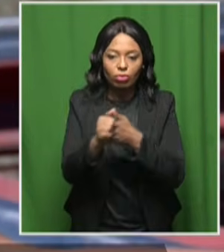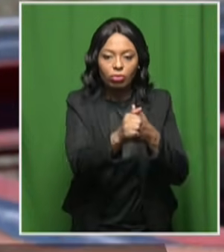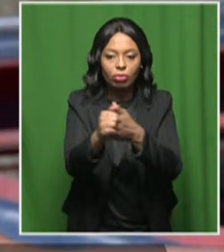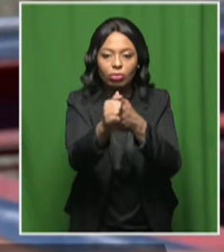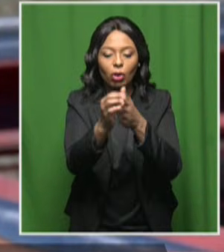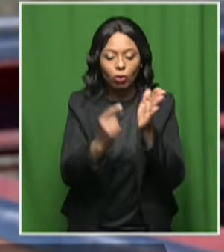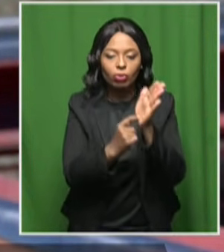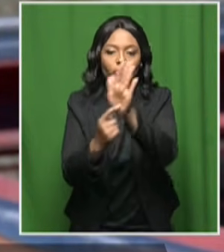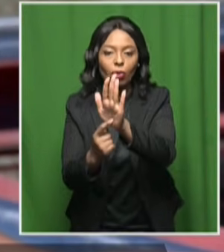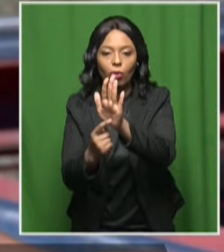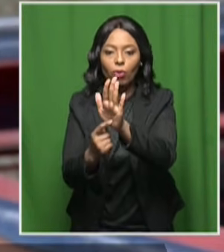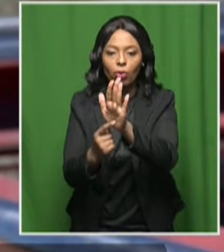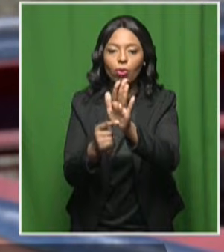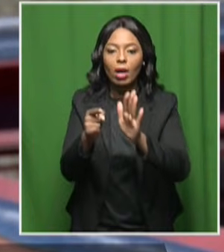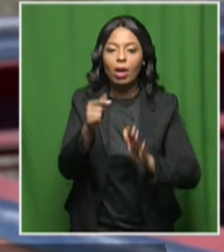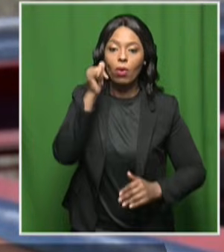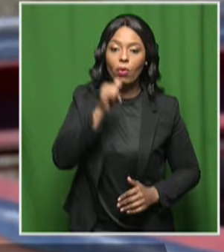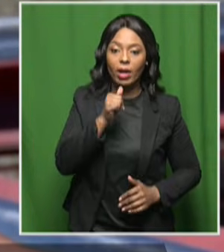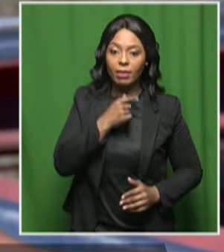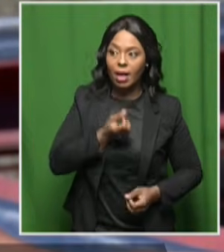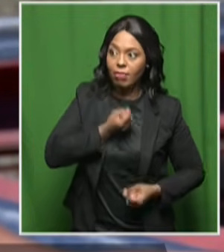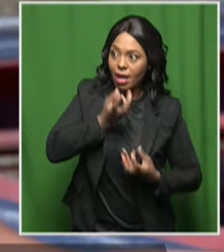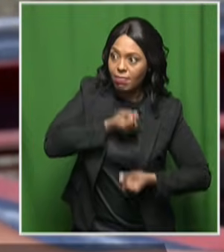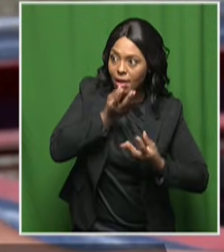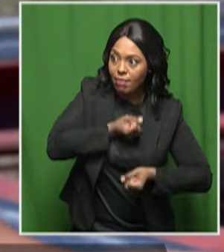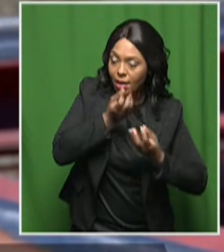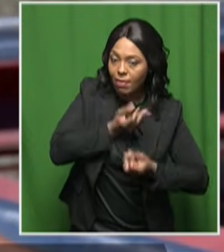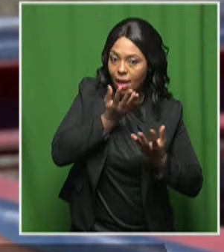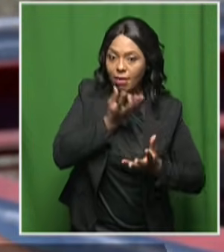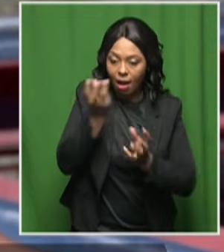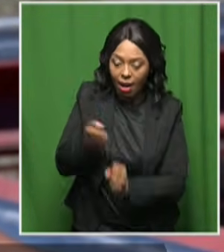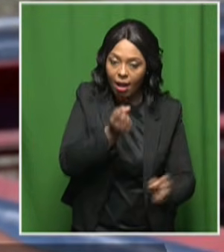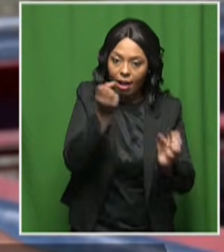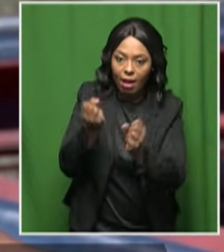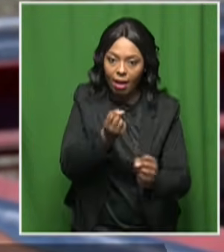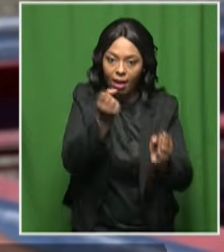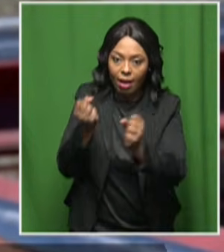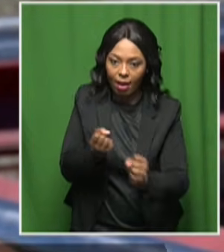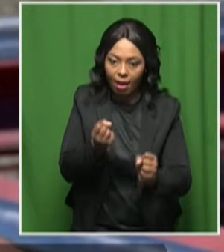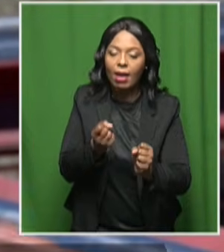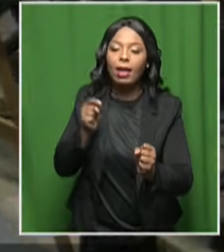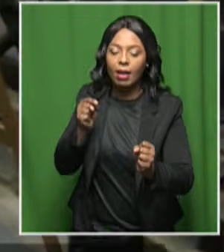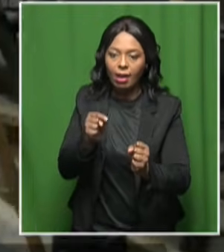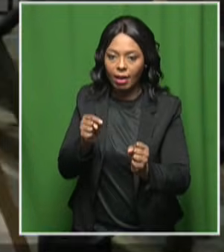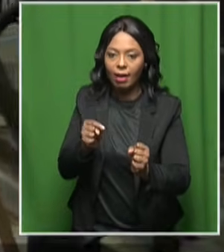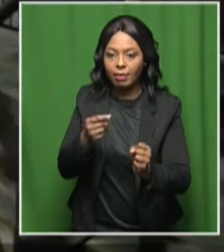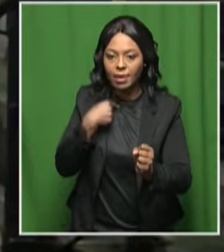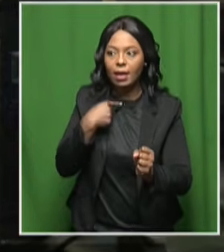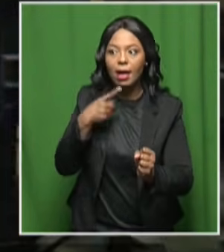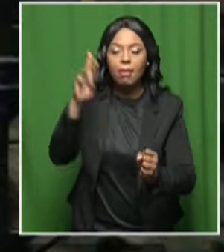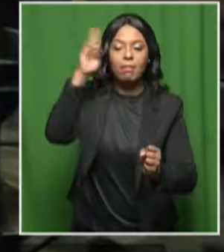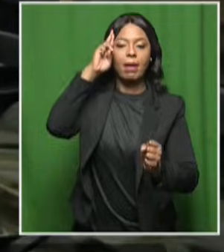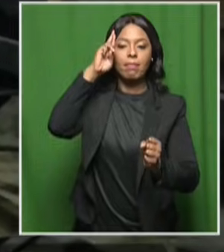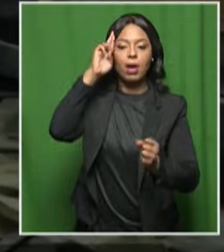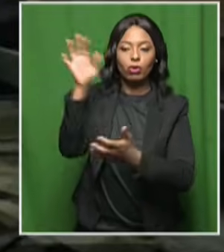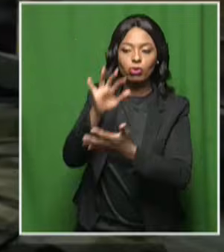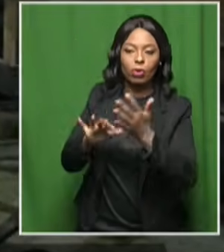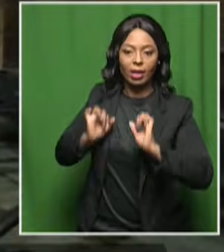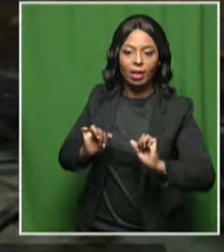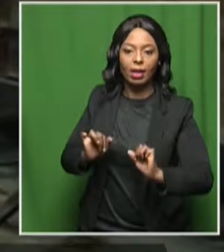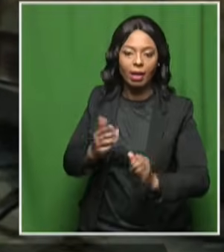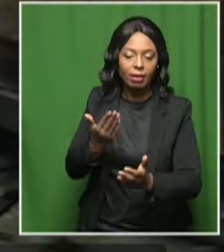I create memories, unforgettable memories for the people. Yes, that's why they call me the people's tour guide. Yes. Okay, so let's just